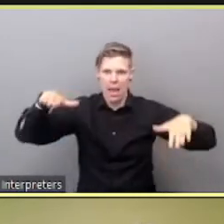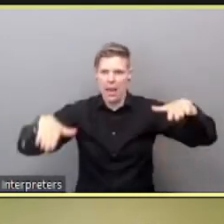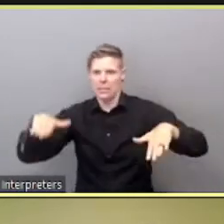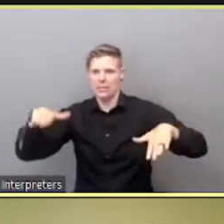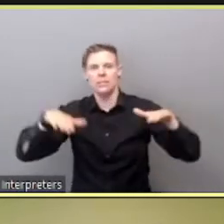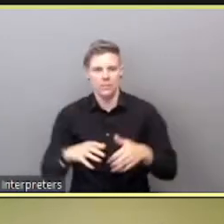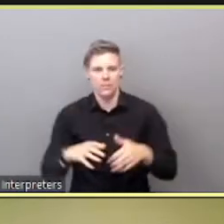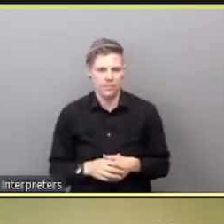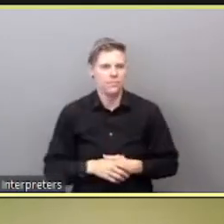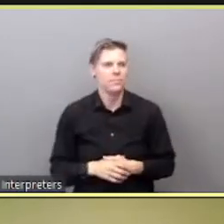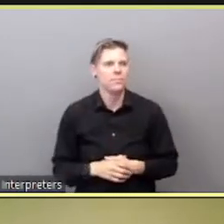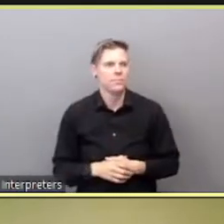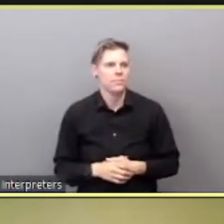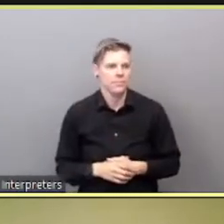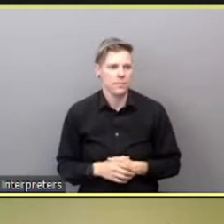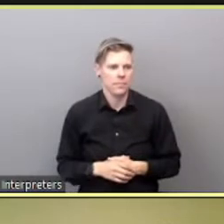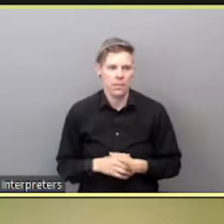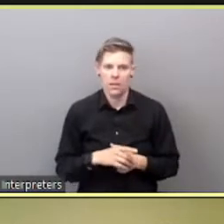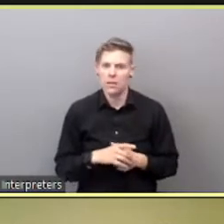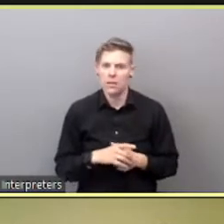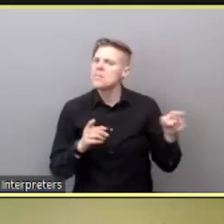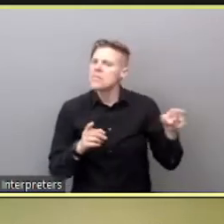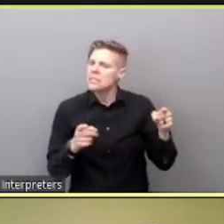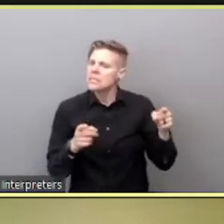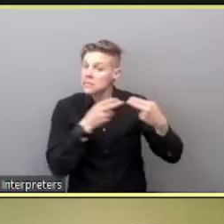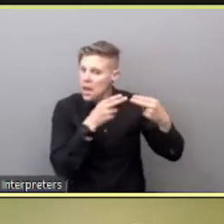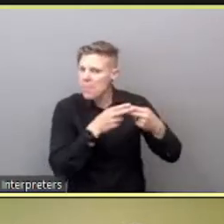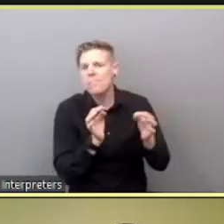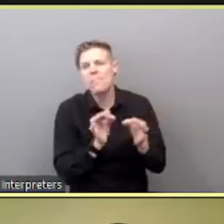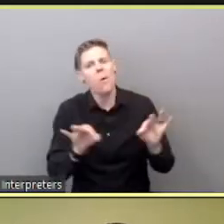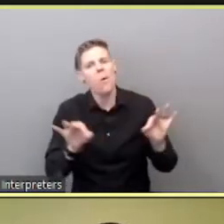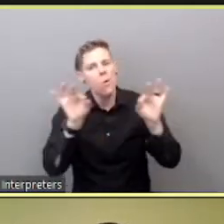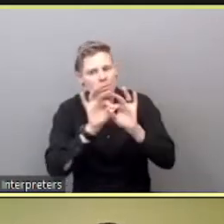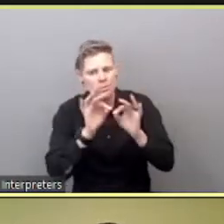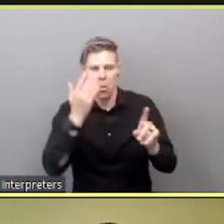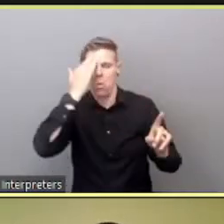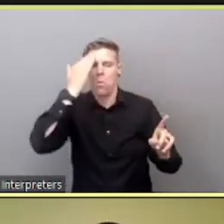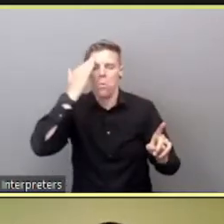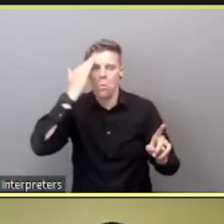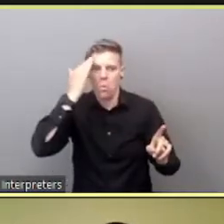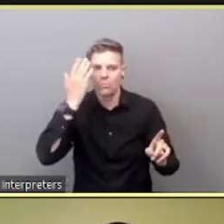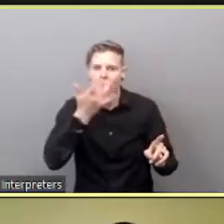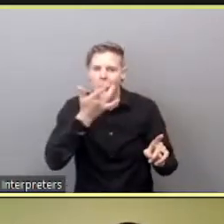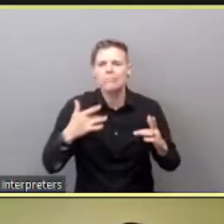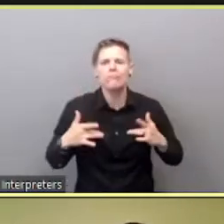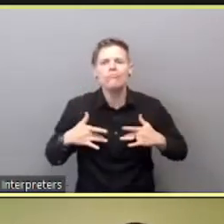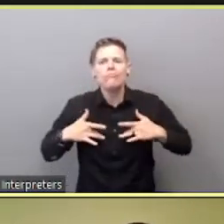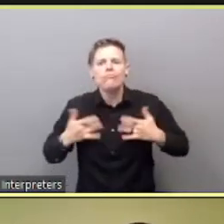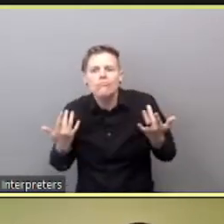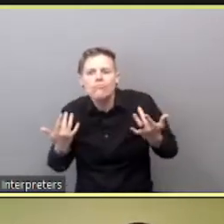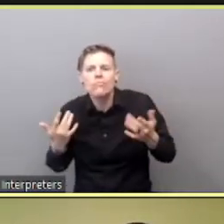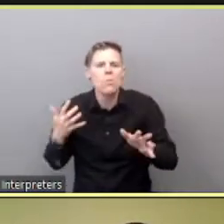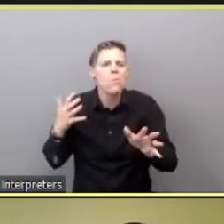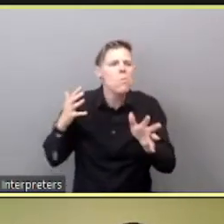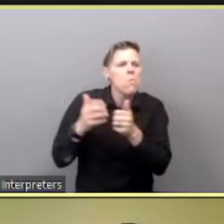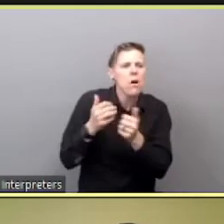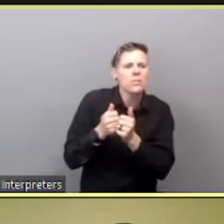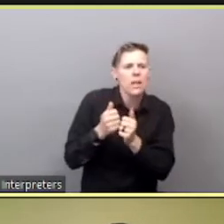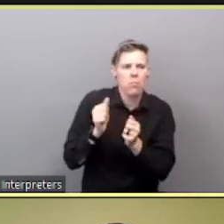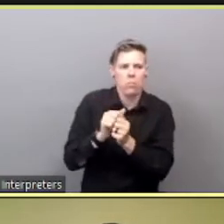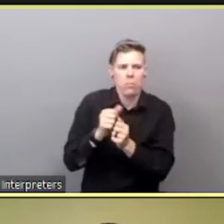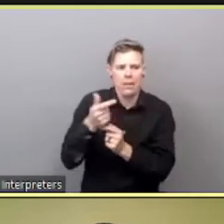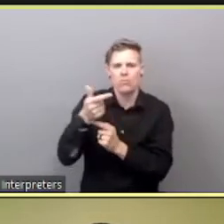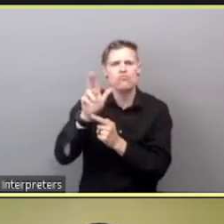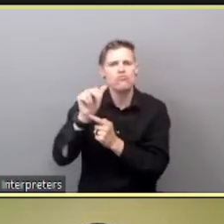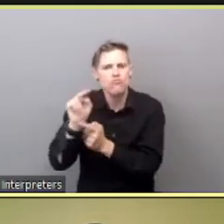for us to share the health of an update on the health of the trust fund. Here, this slide right here